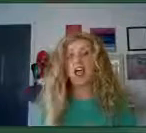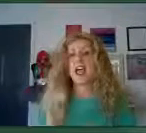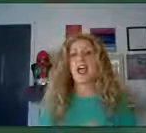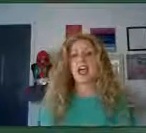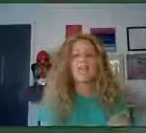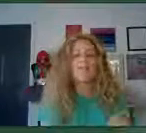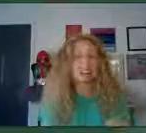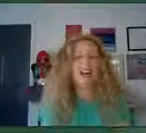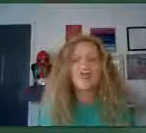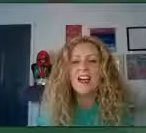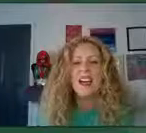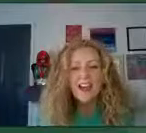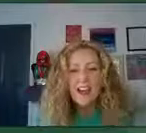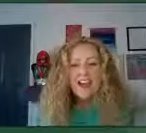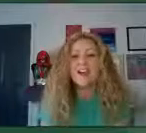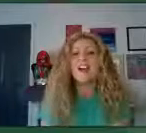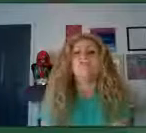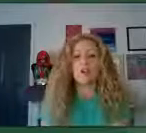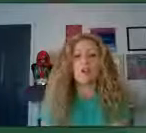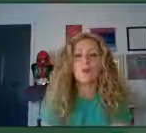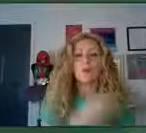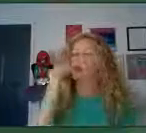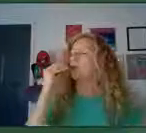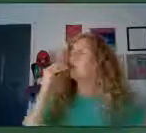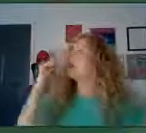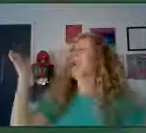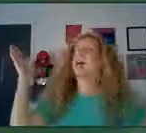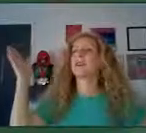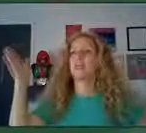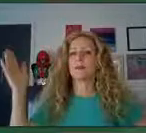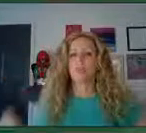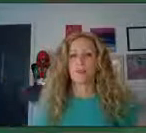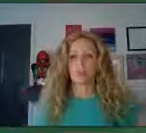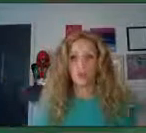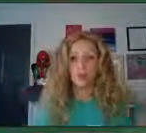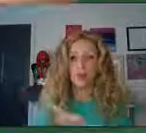Just as Jesus, have loved you,